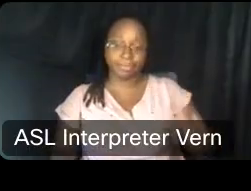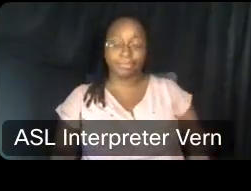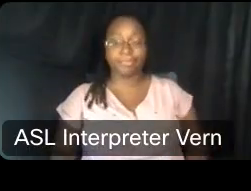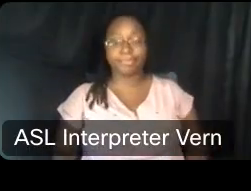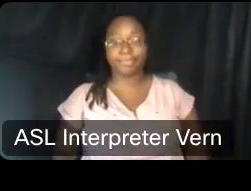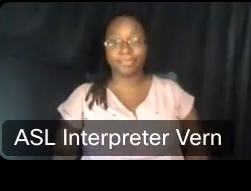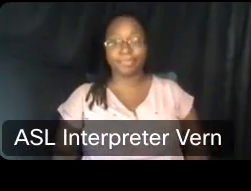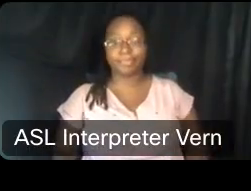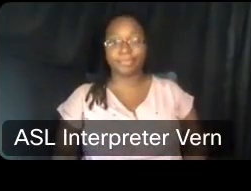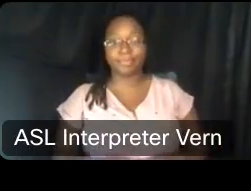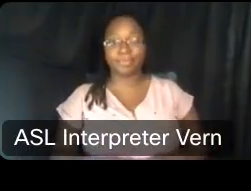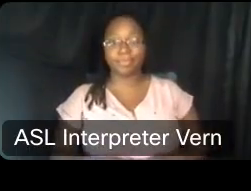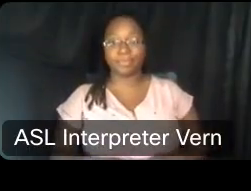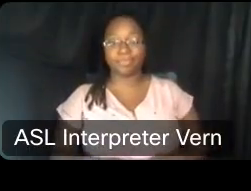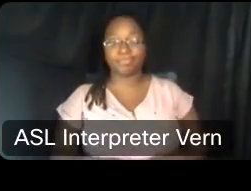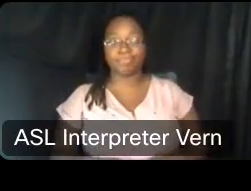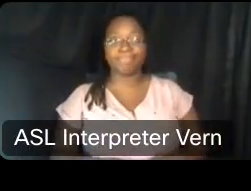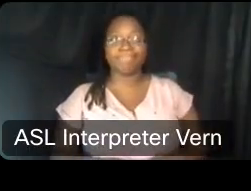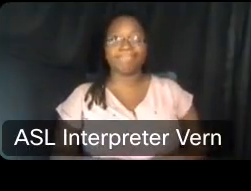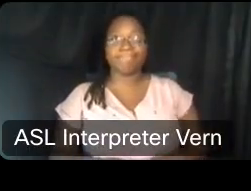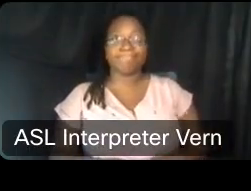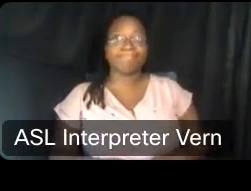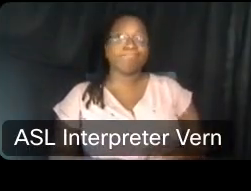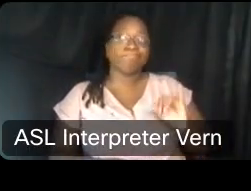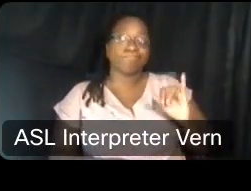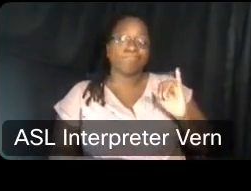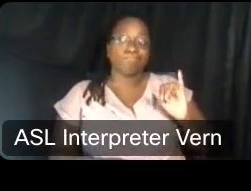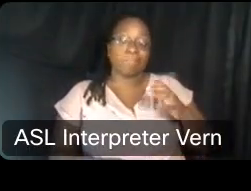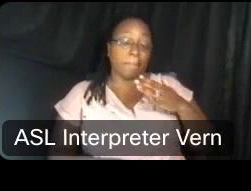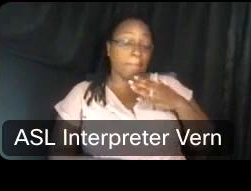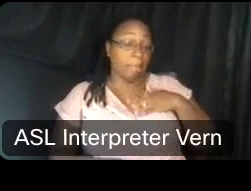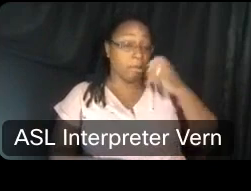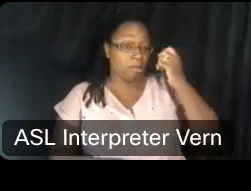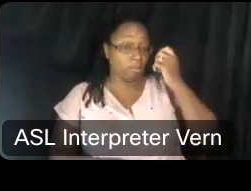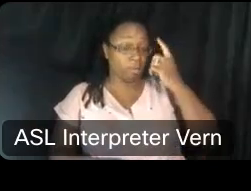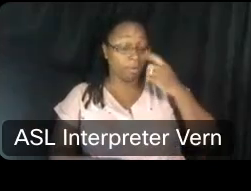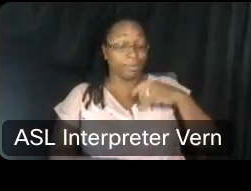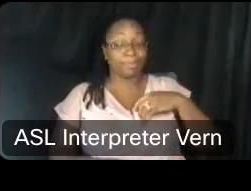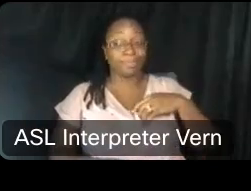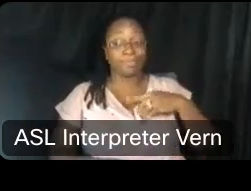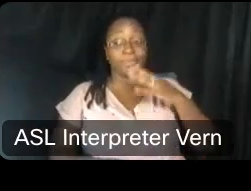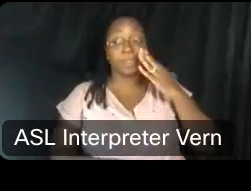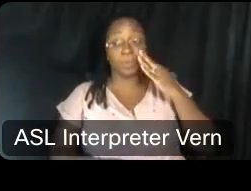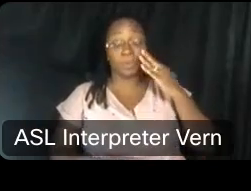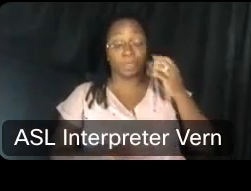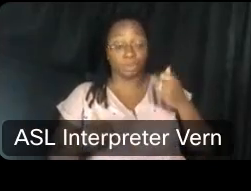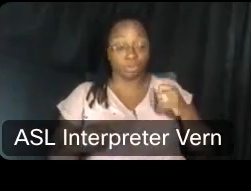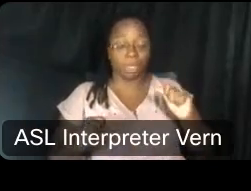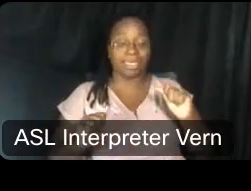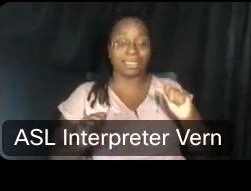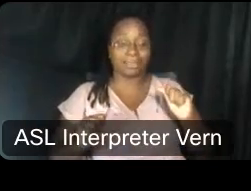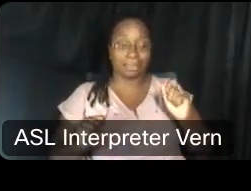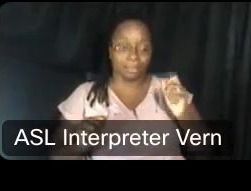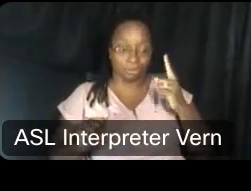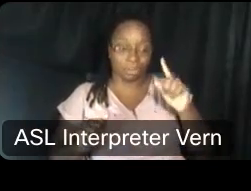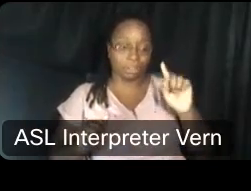So from my understanding, there have been efforts to further understand the impacts of